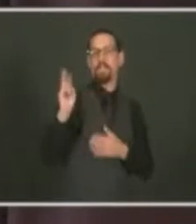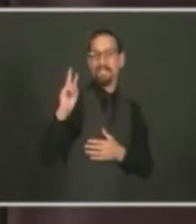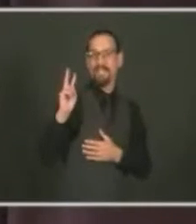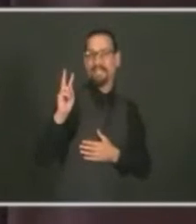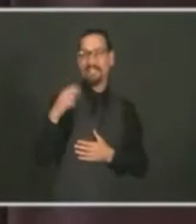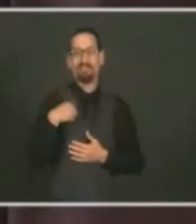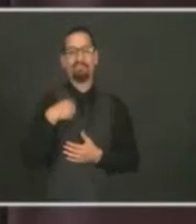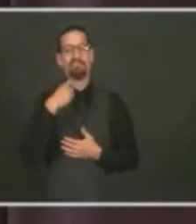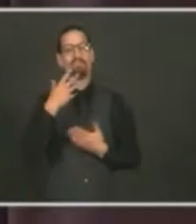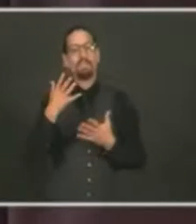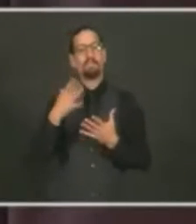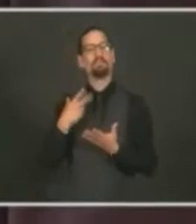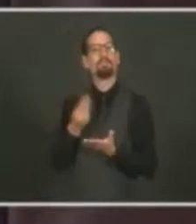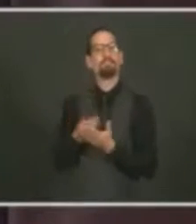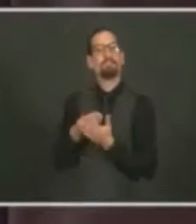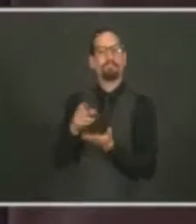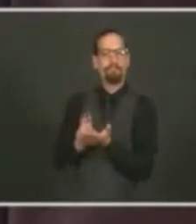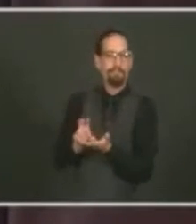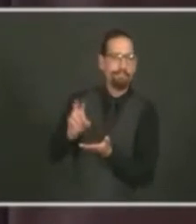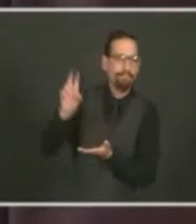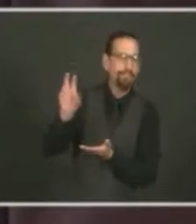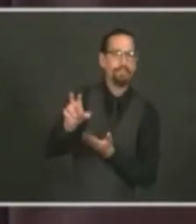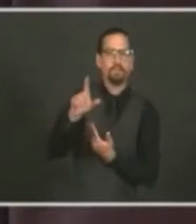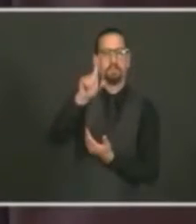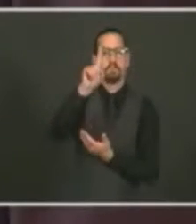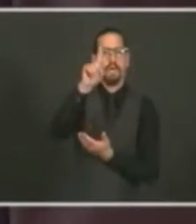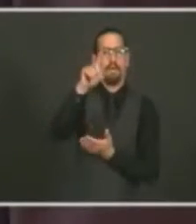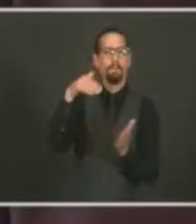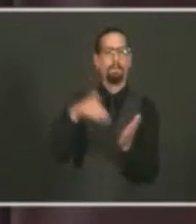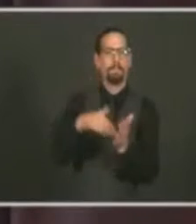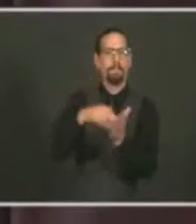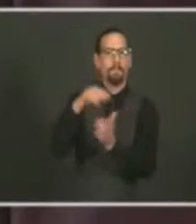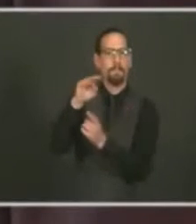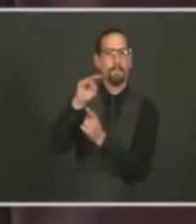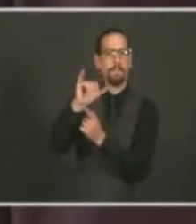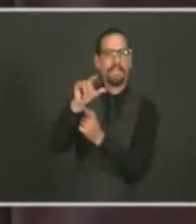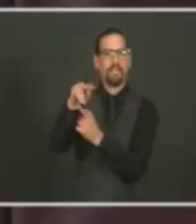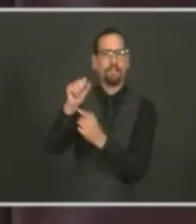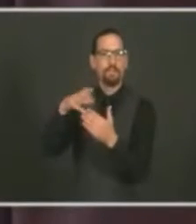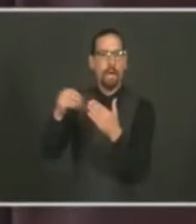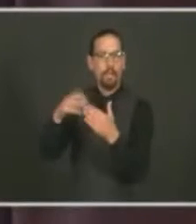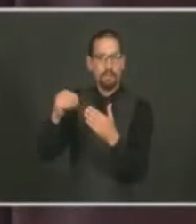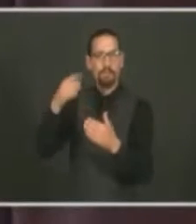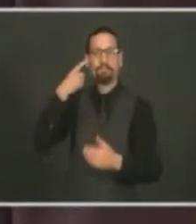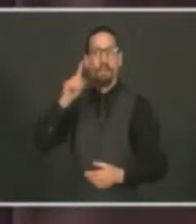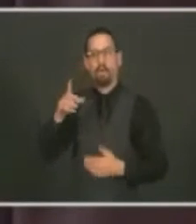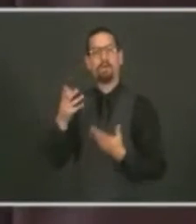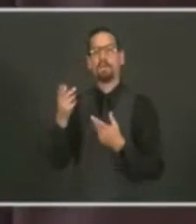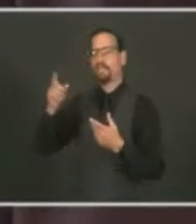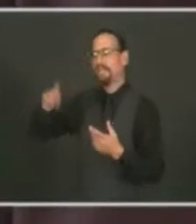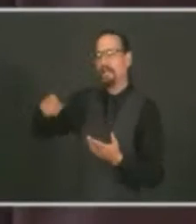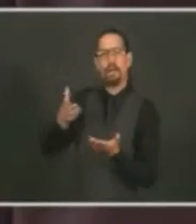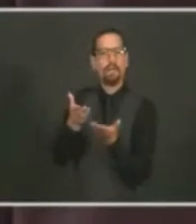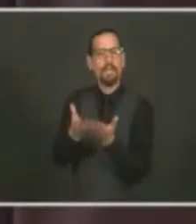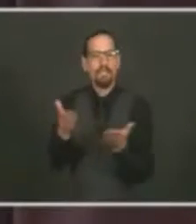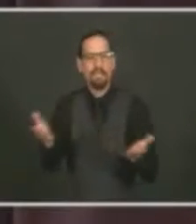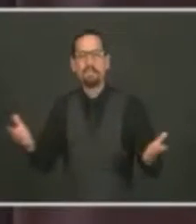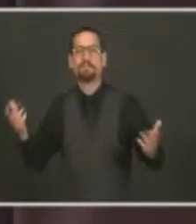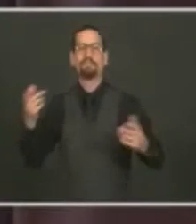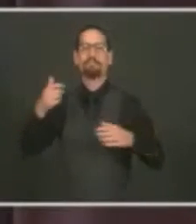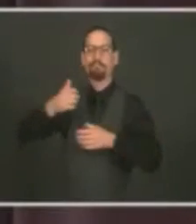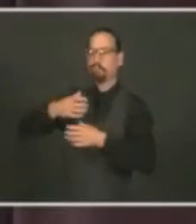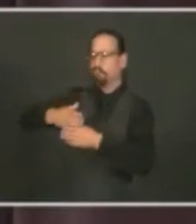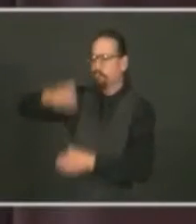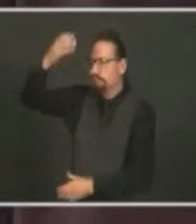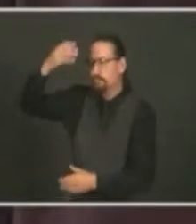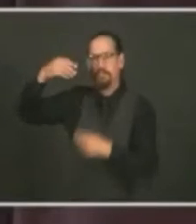move outside. And at that time, we asked for municipalities, industry associations, chambers of commerce, other